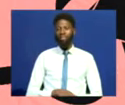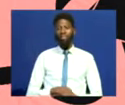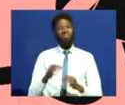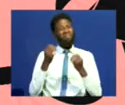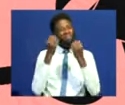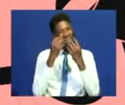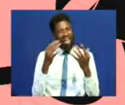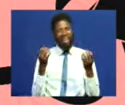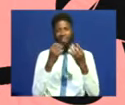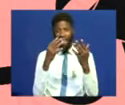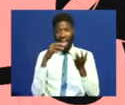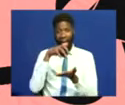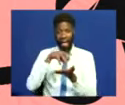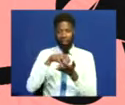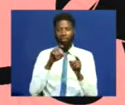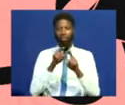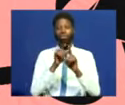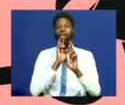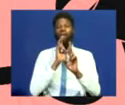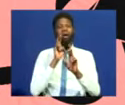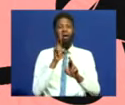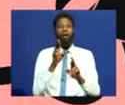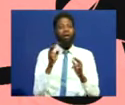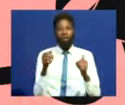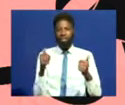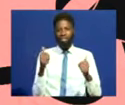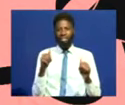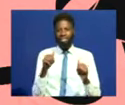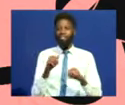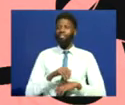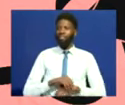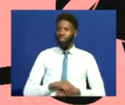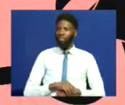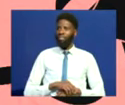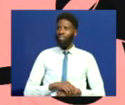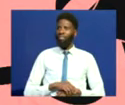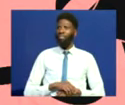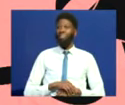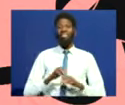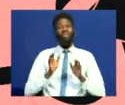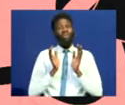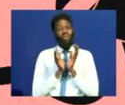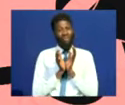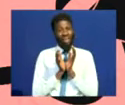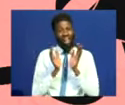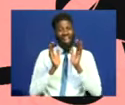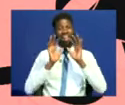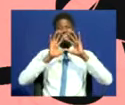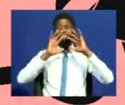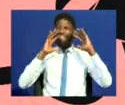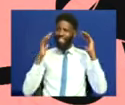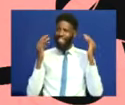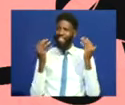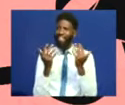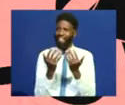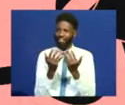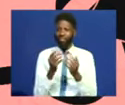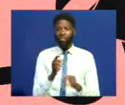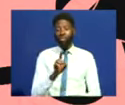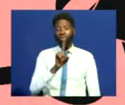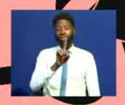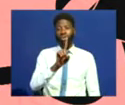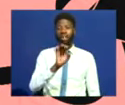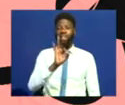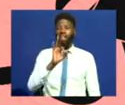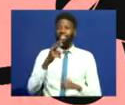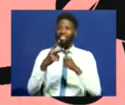unreported cases. Now, it is, of course, extensively to the globe itself. Now, an average of 137 women across the world are